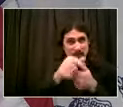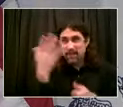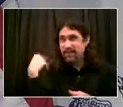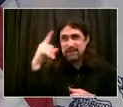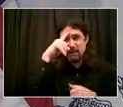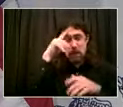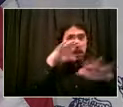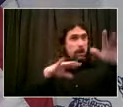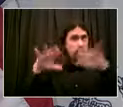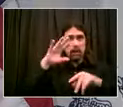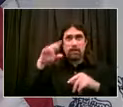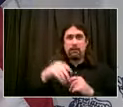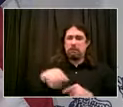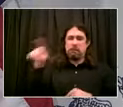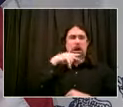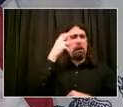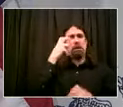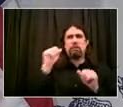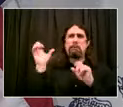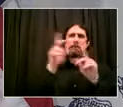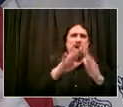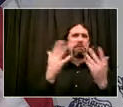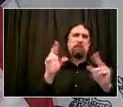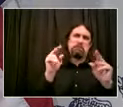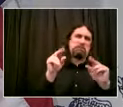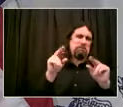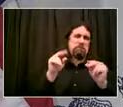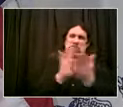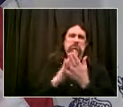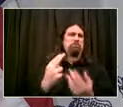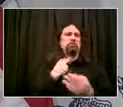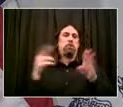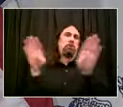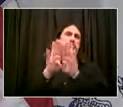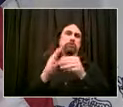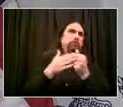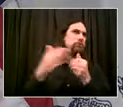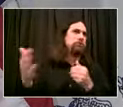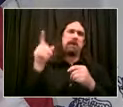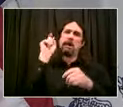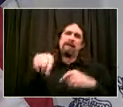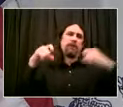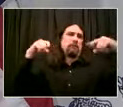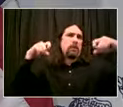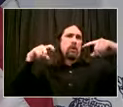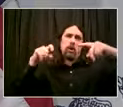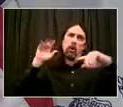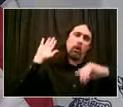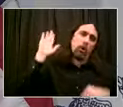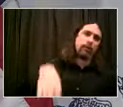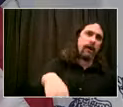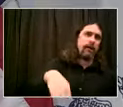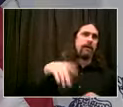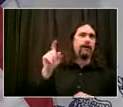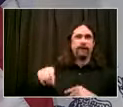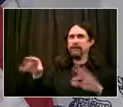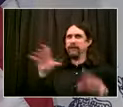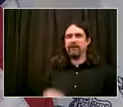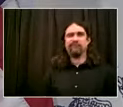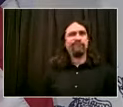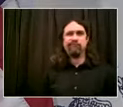When major cities all over America dared not even to try, New York City proved who we were, and we reopened our public